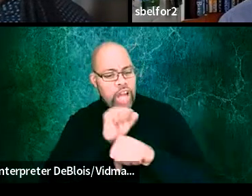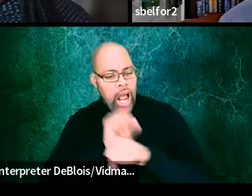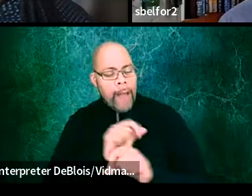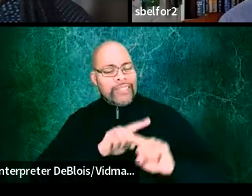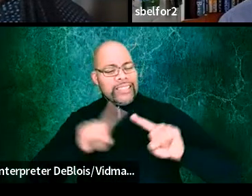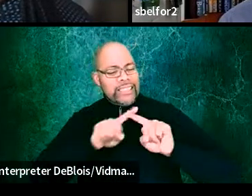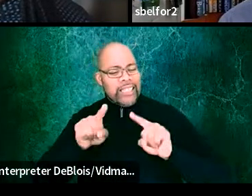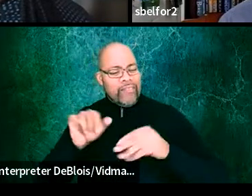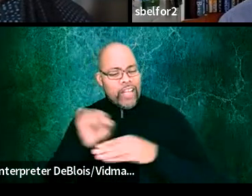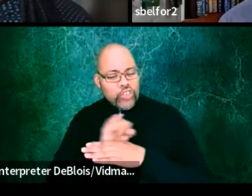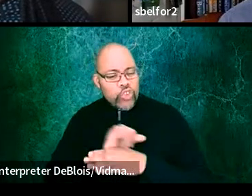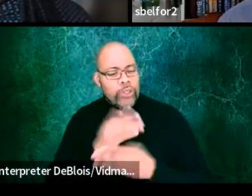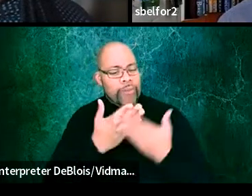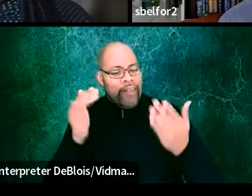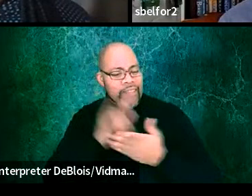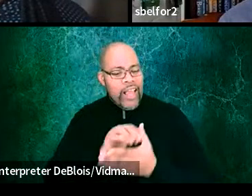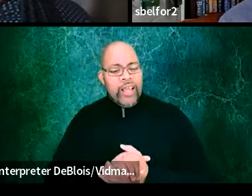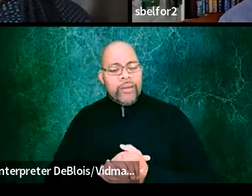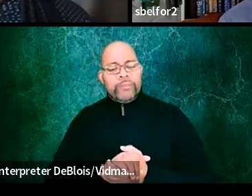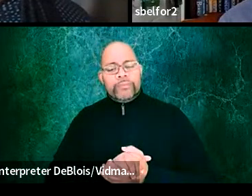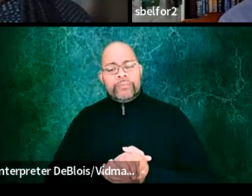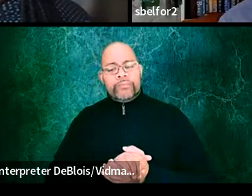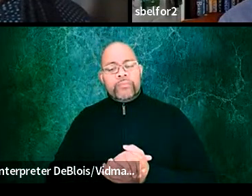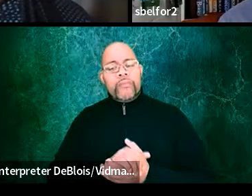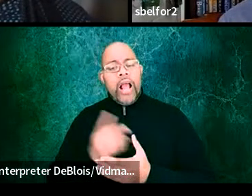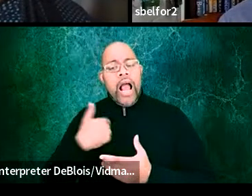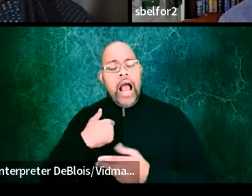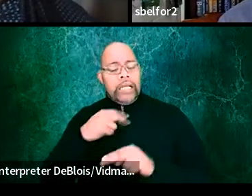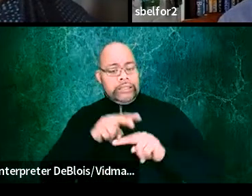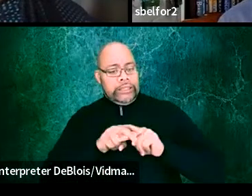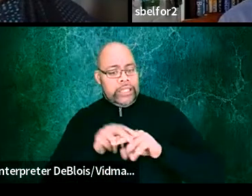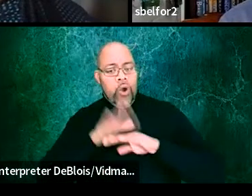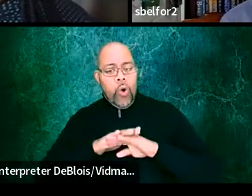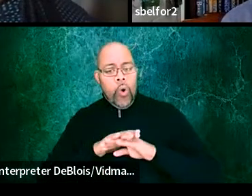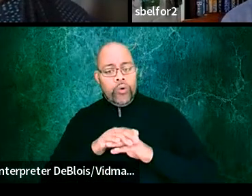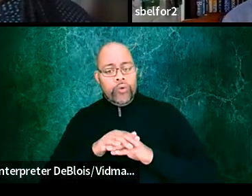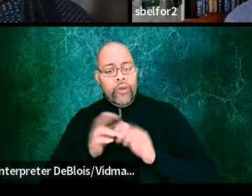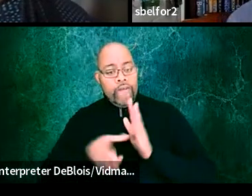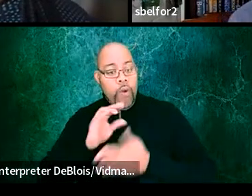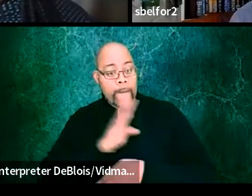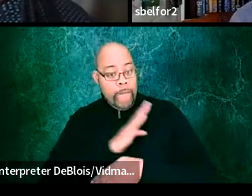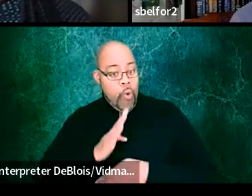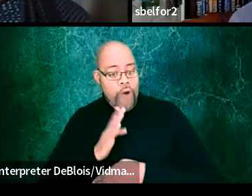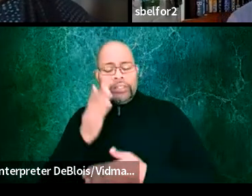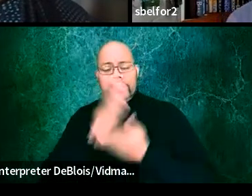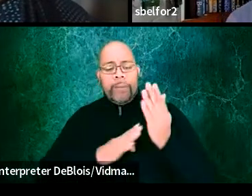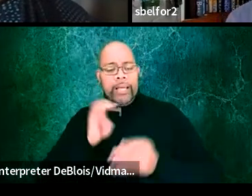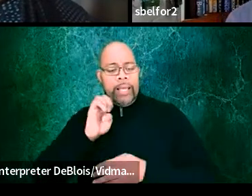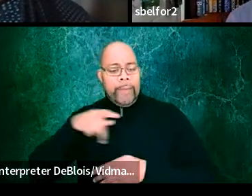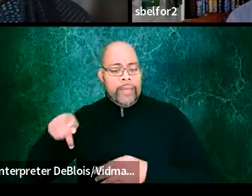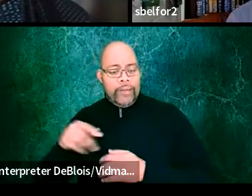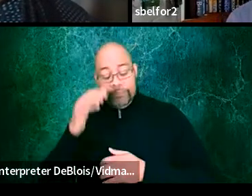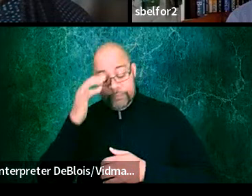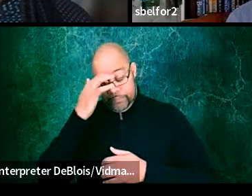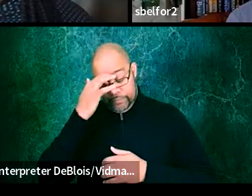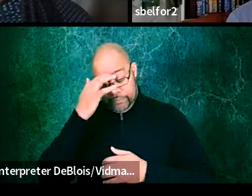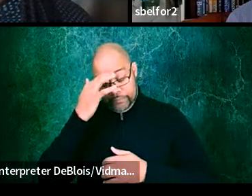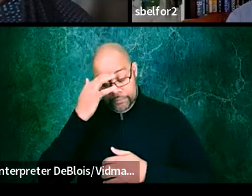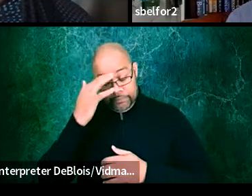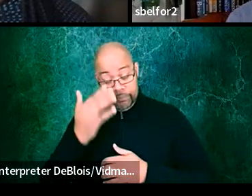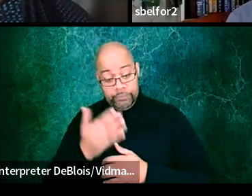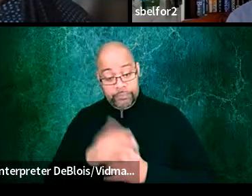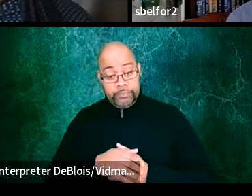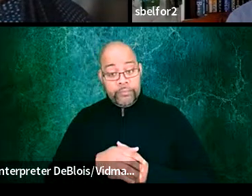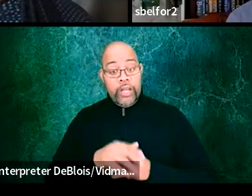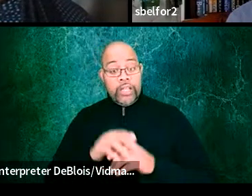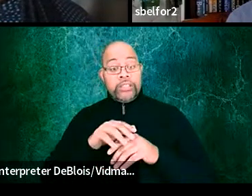different internships and things like that, I sat on the review board for some of the EPP scholarships